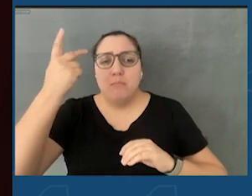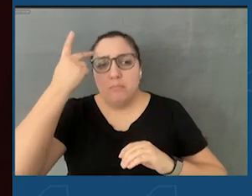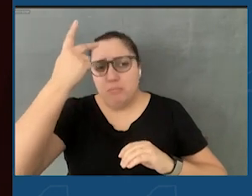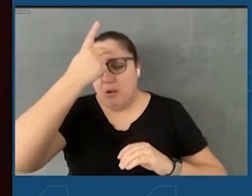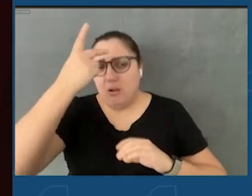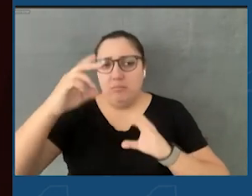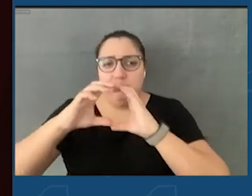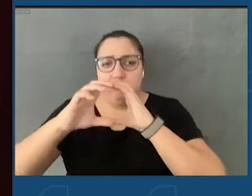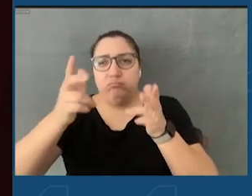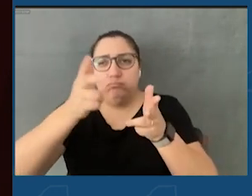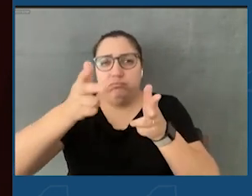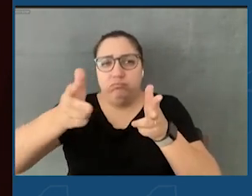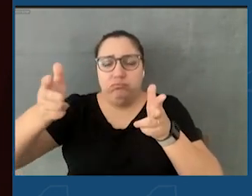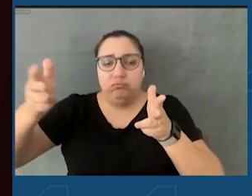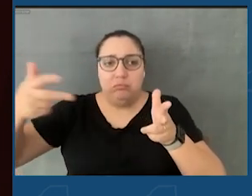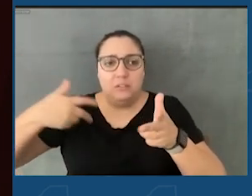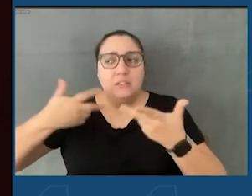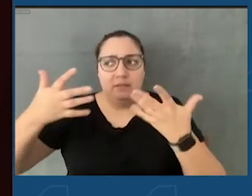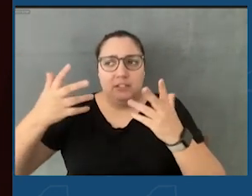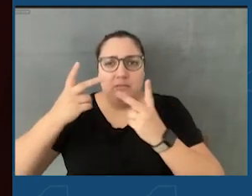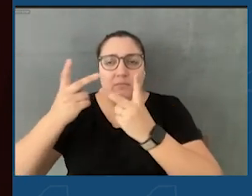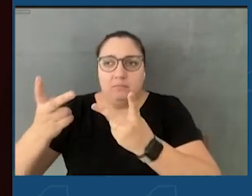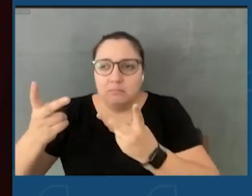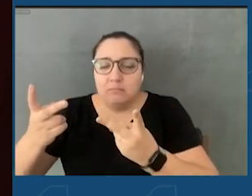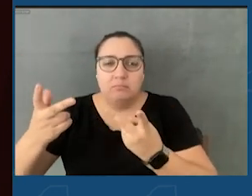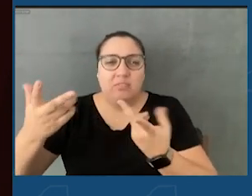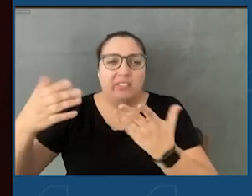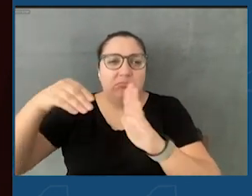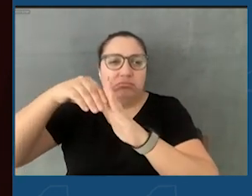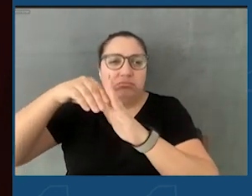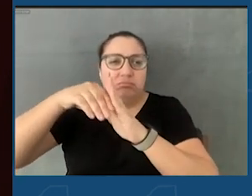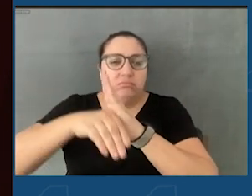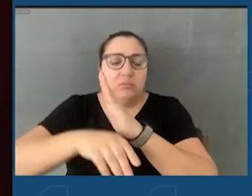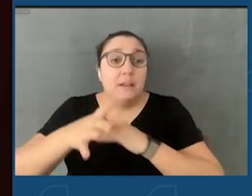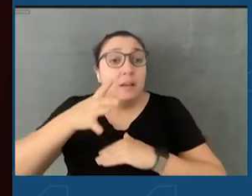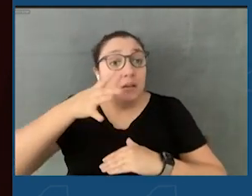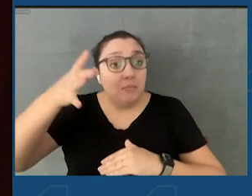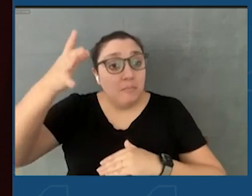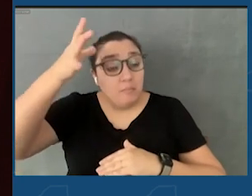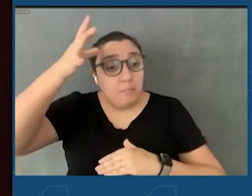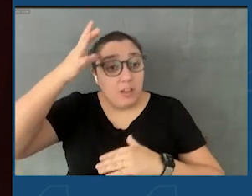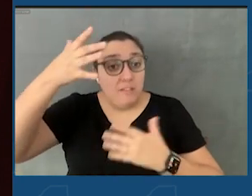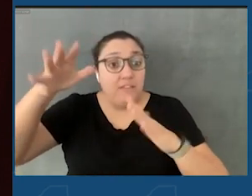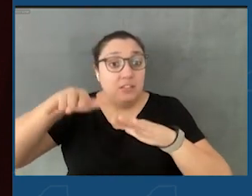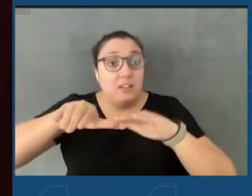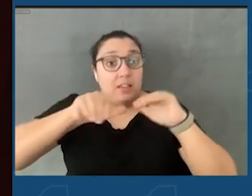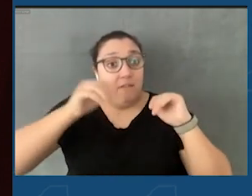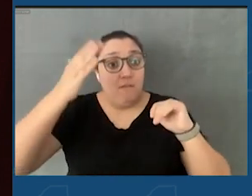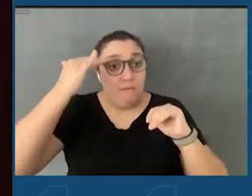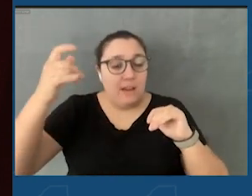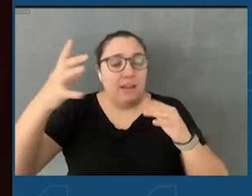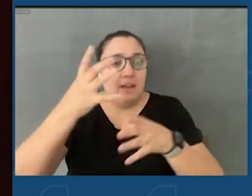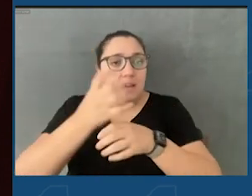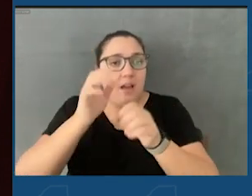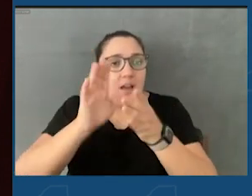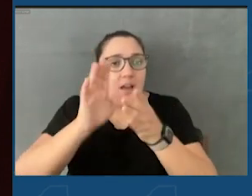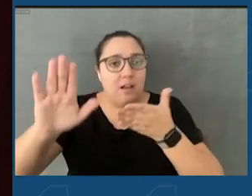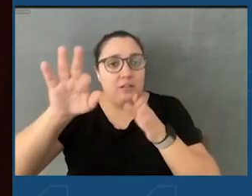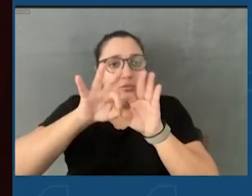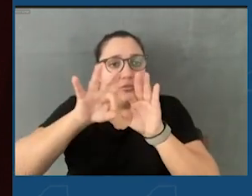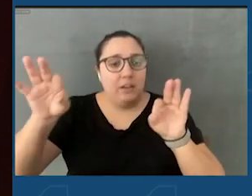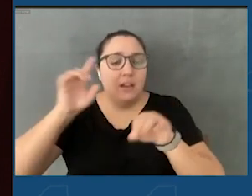neighborhood. My dad only got out because he could get a college degree while working at the steel plant. But then, that's